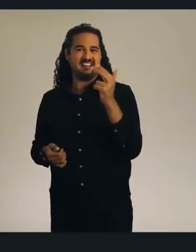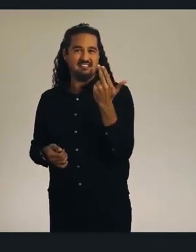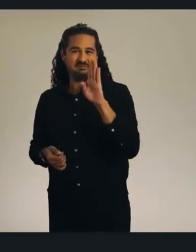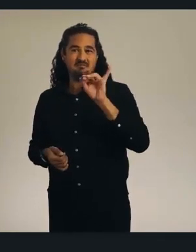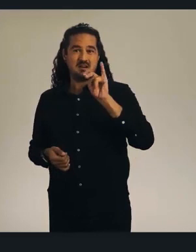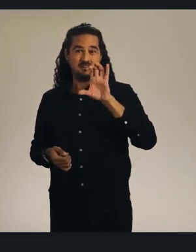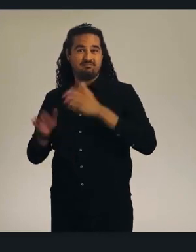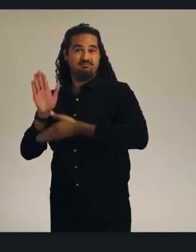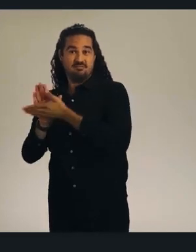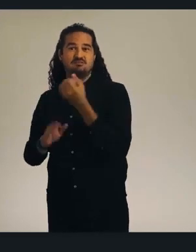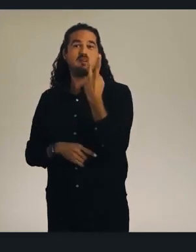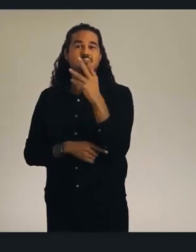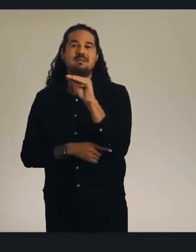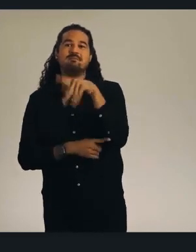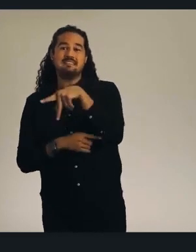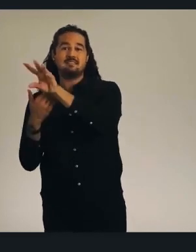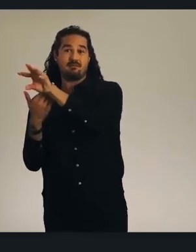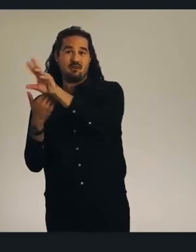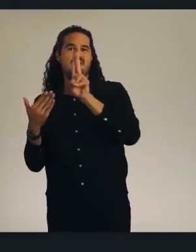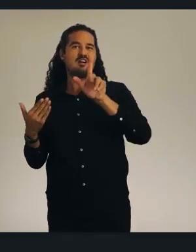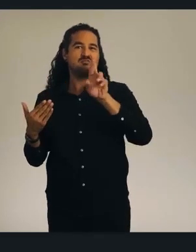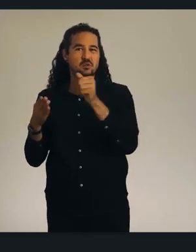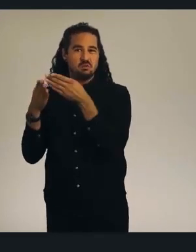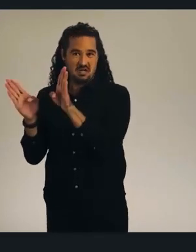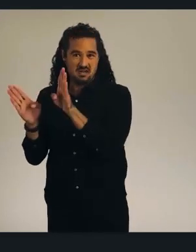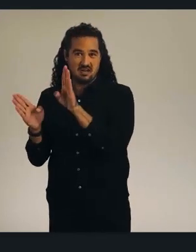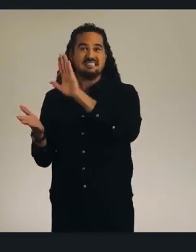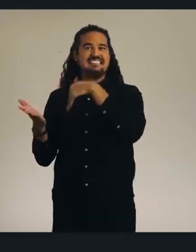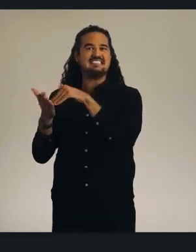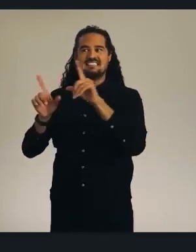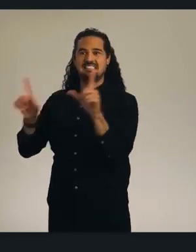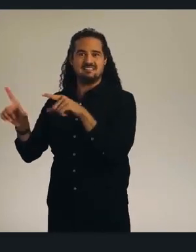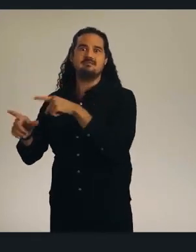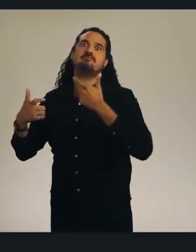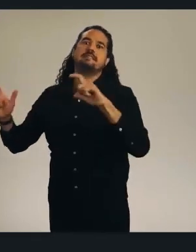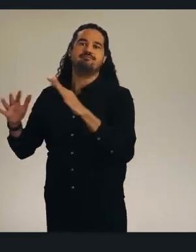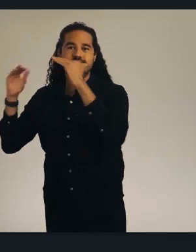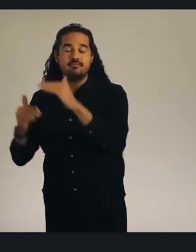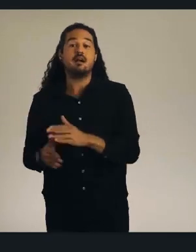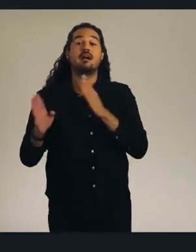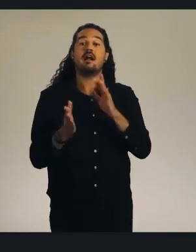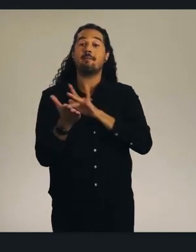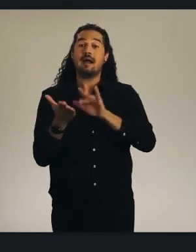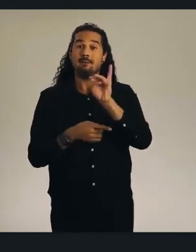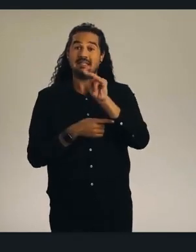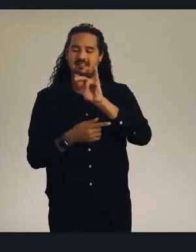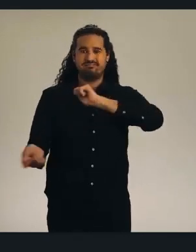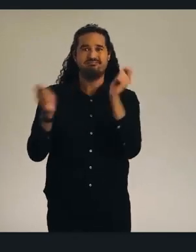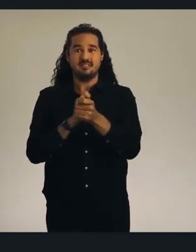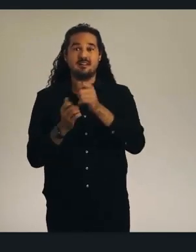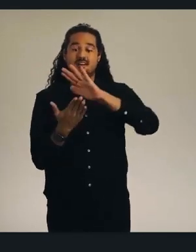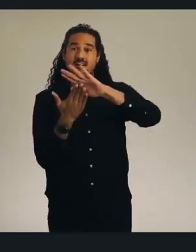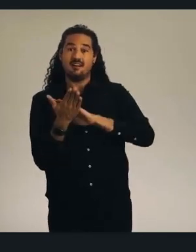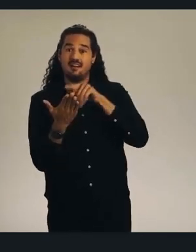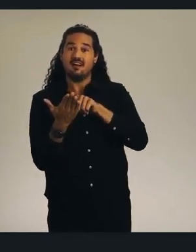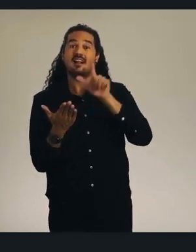new 12-megapixel ultra-wide front camera with center stage. This is a big upgrade. iPad mini gets a completely new all-screen design with a